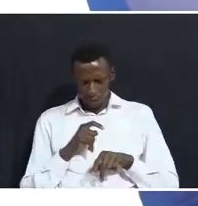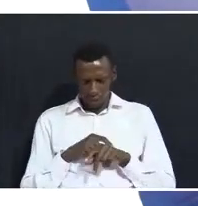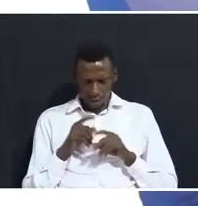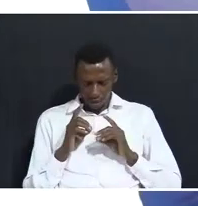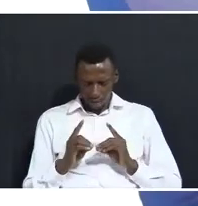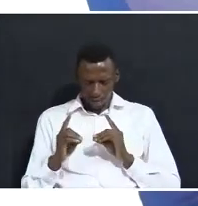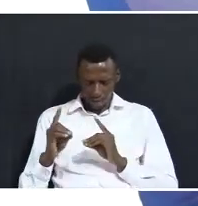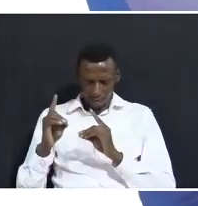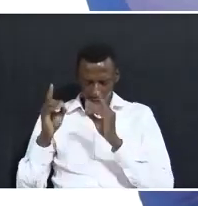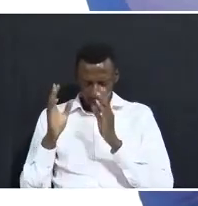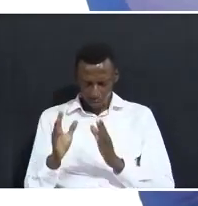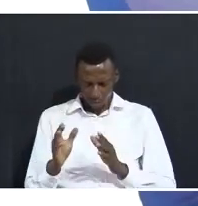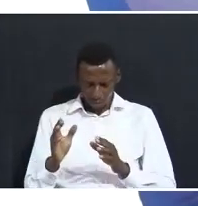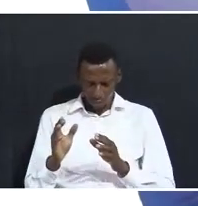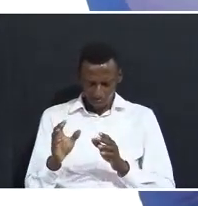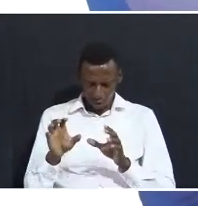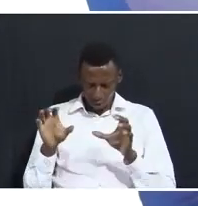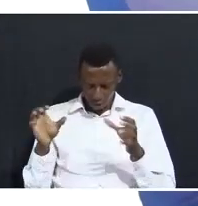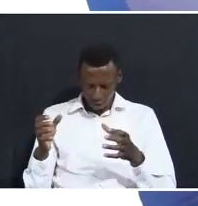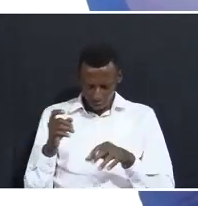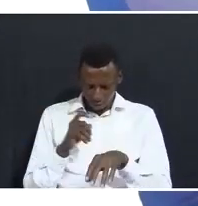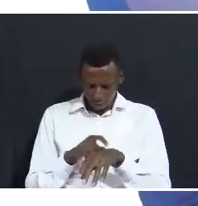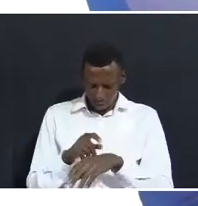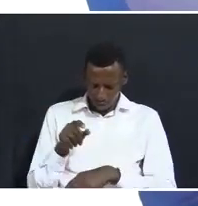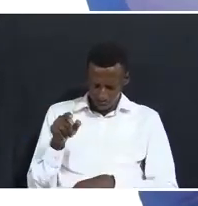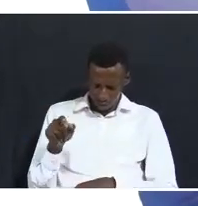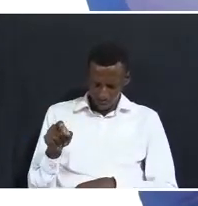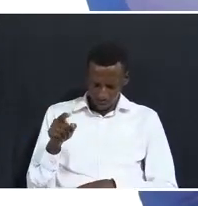that time perceived